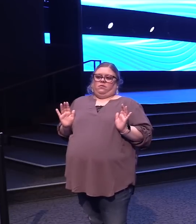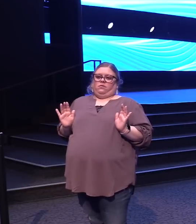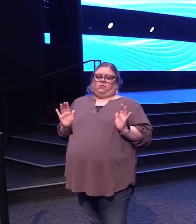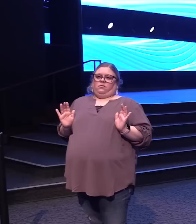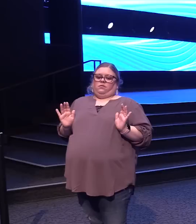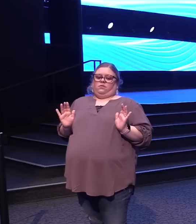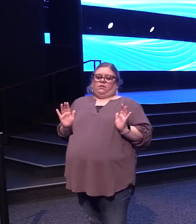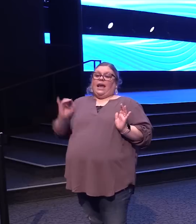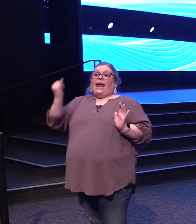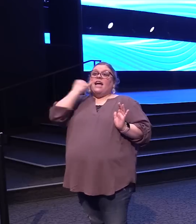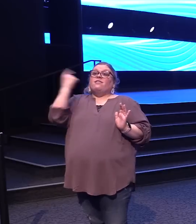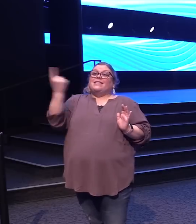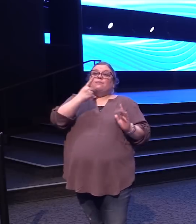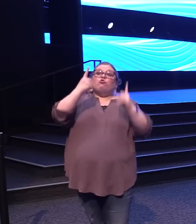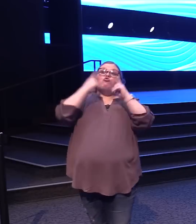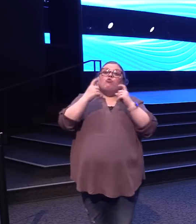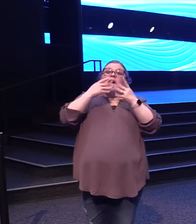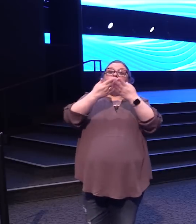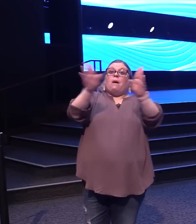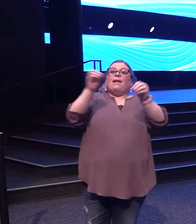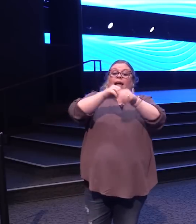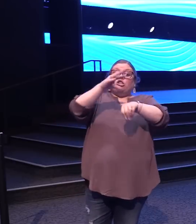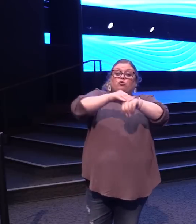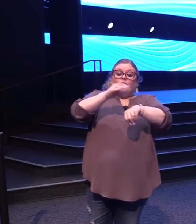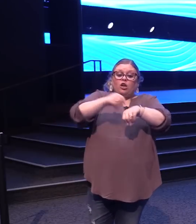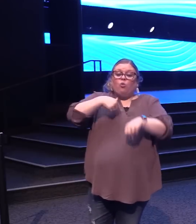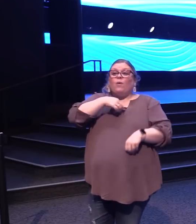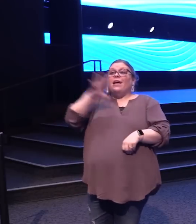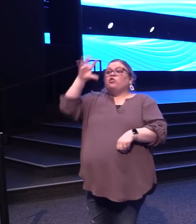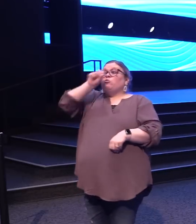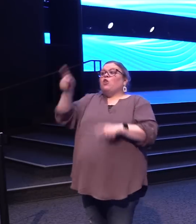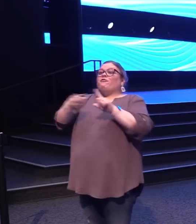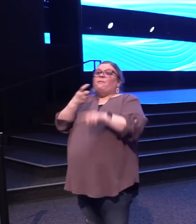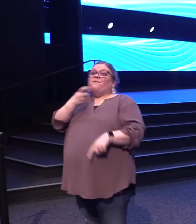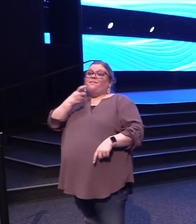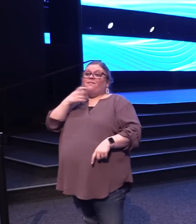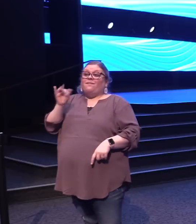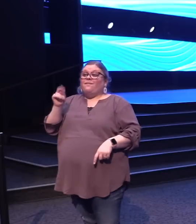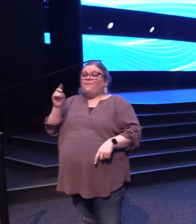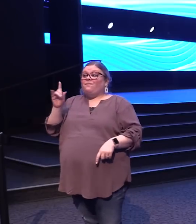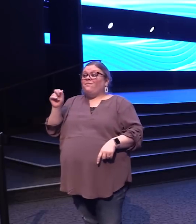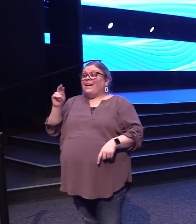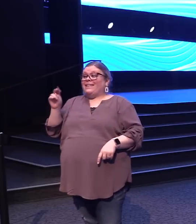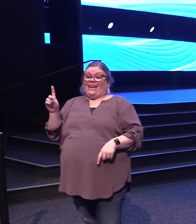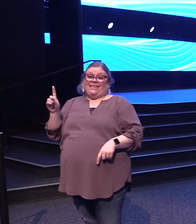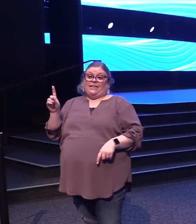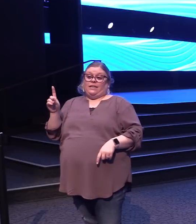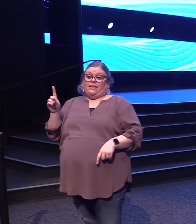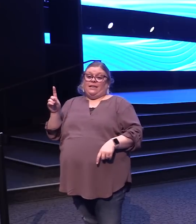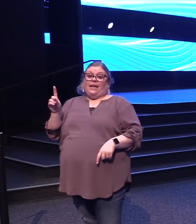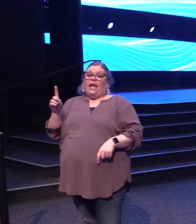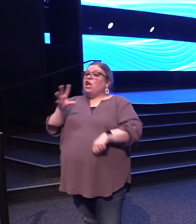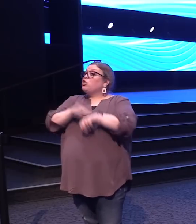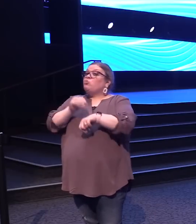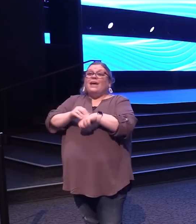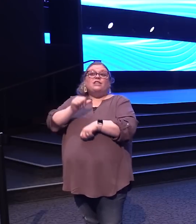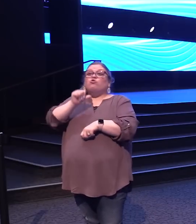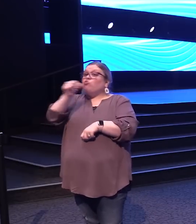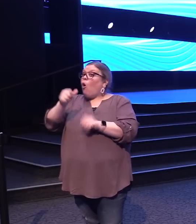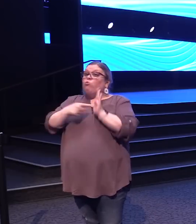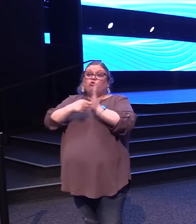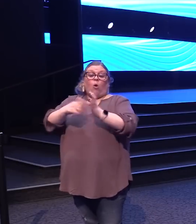And if somebody cries publicly in Sweden, we assume they're from Finland. You know, the Swedes don't normally do that.